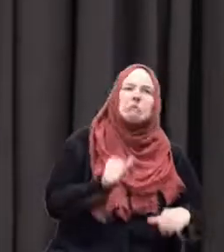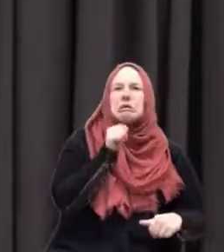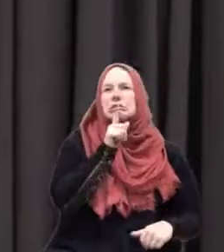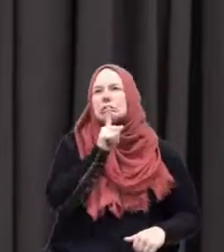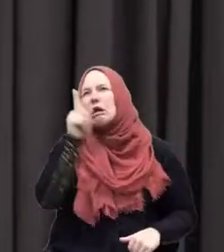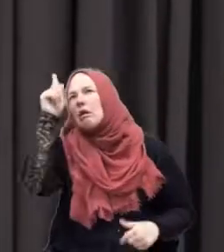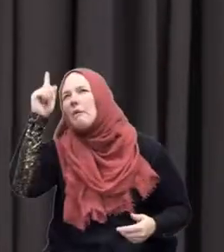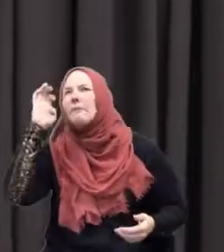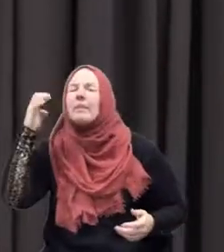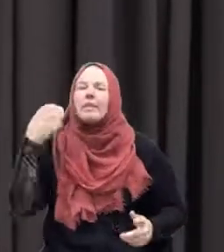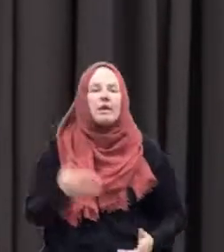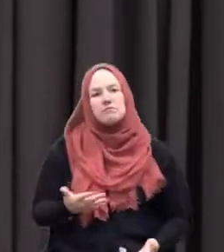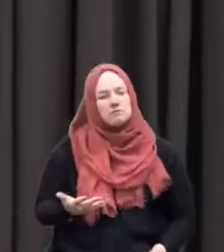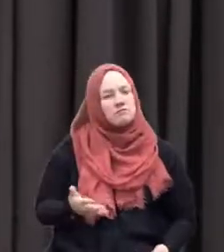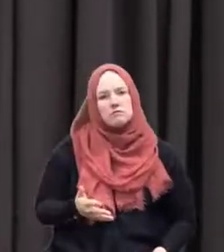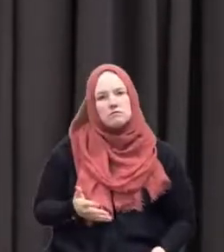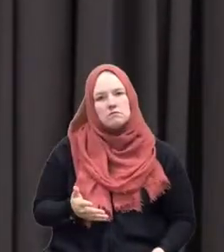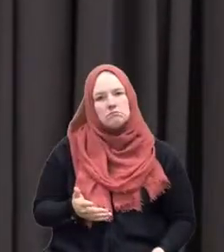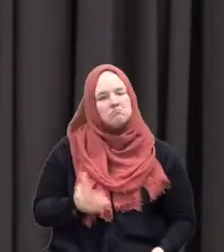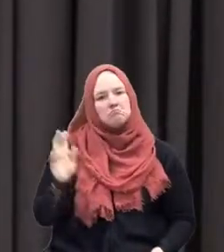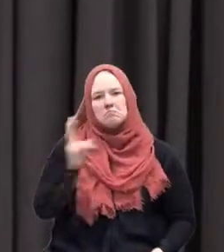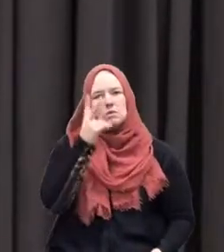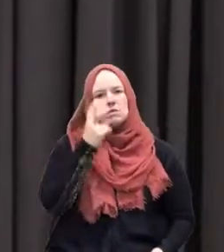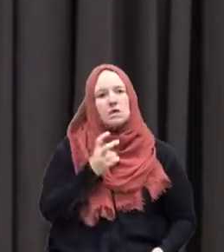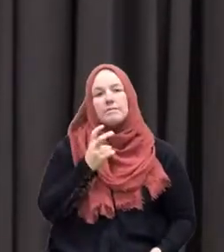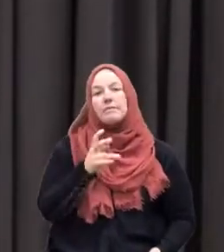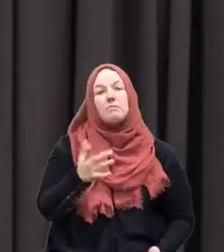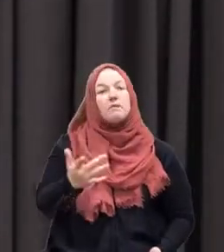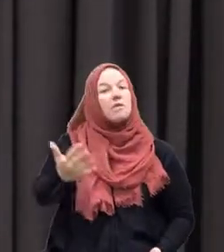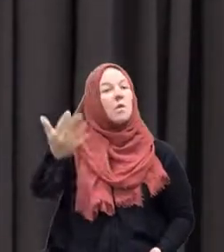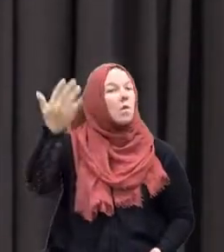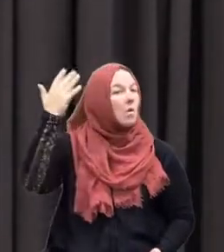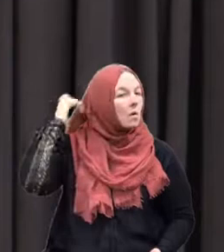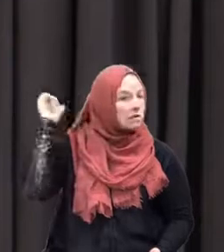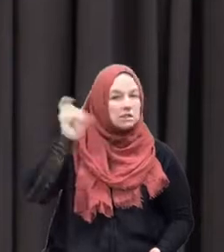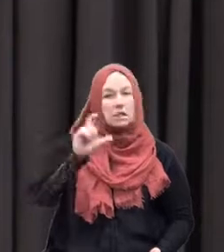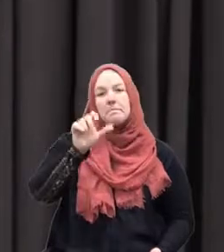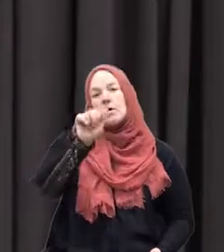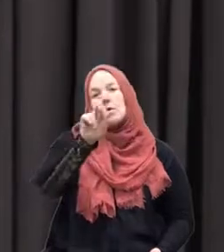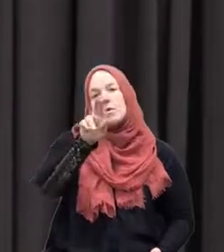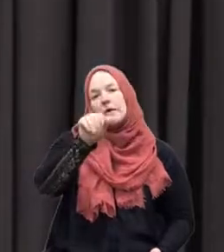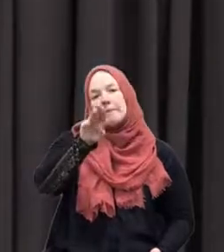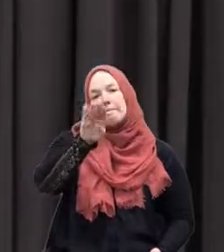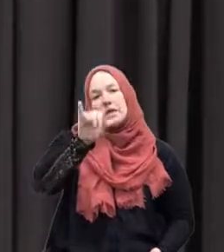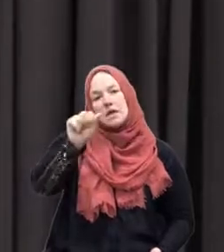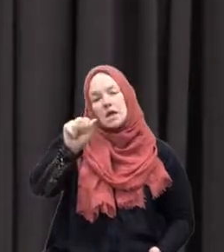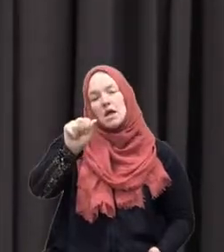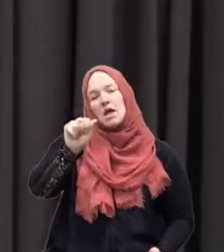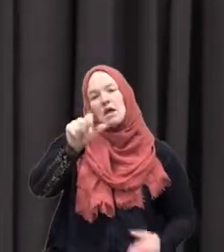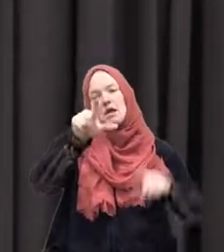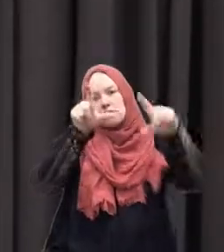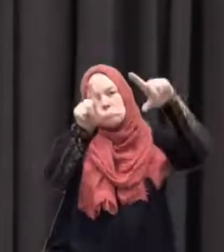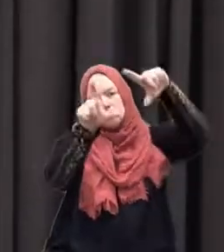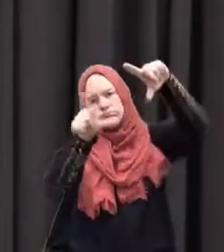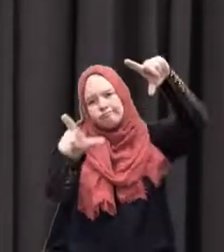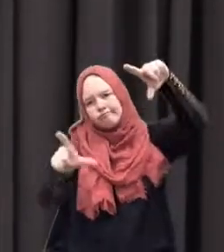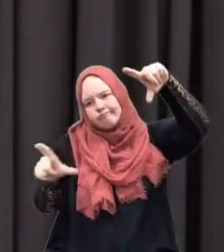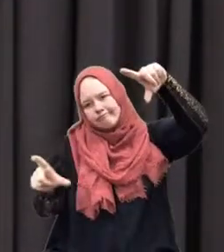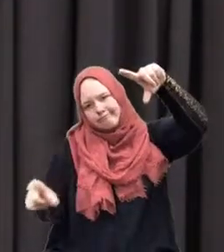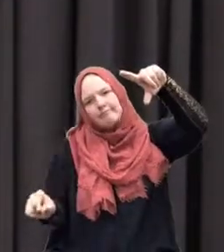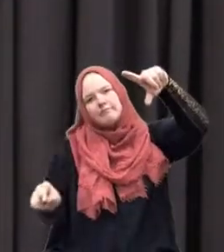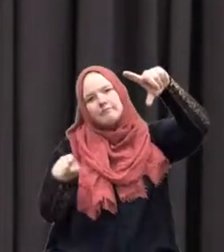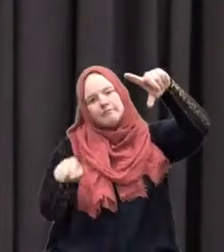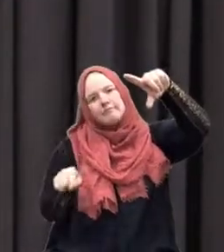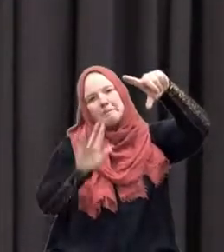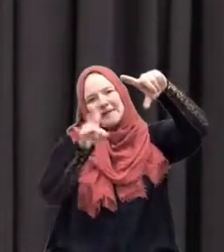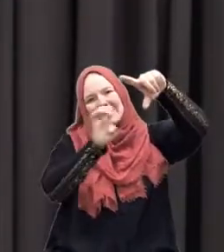Look at the Arabian Peninsula well before Islam. From the time of Ibrahim, Allah subhanahu wa